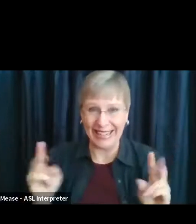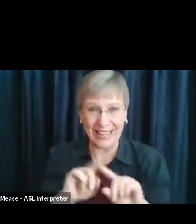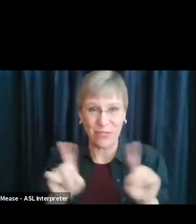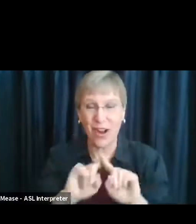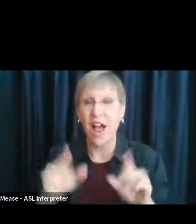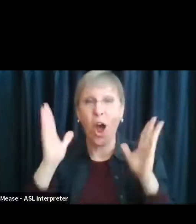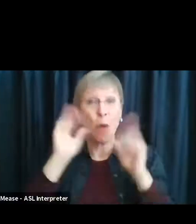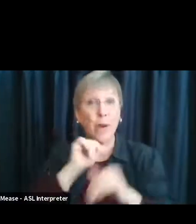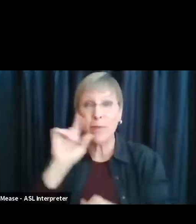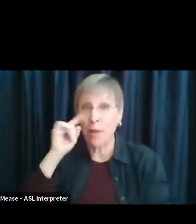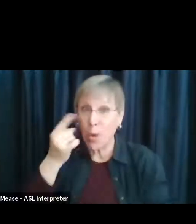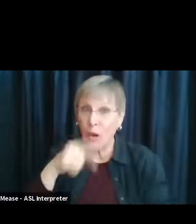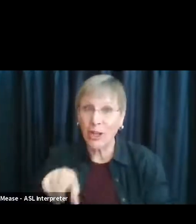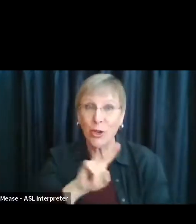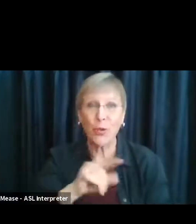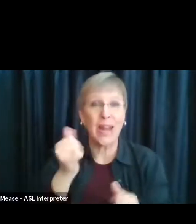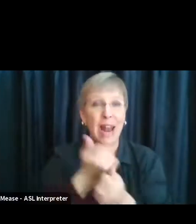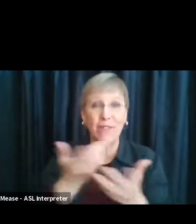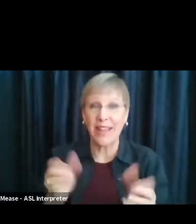hope I've been clear.